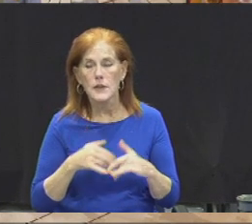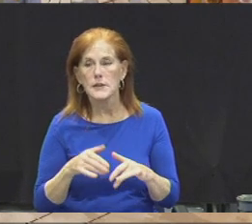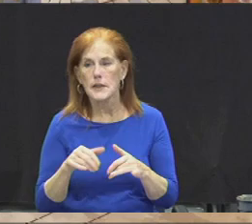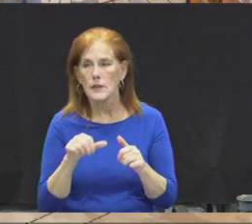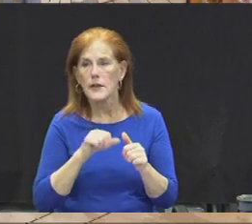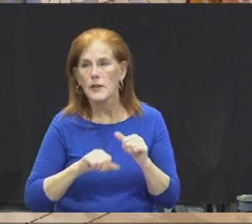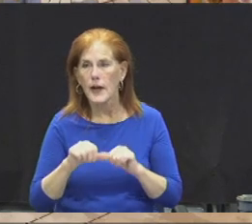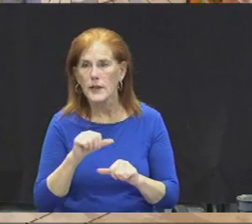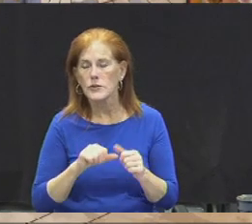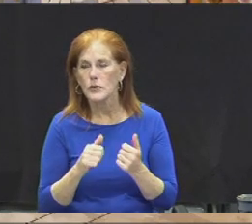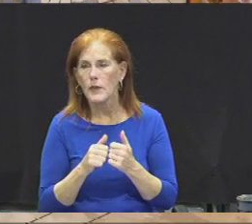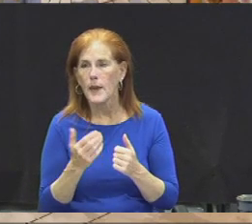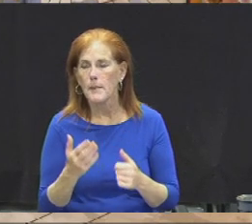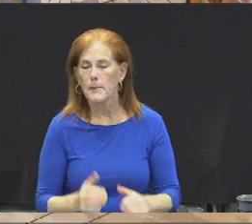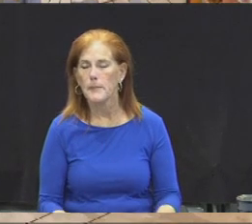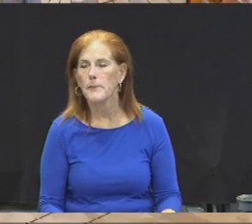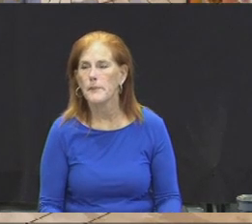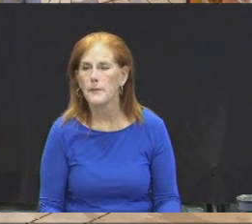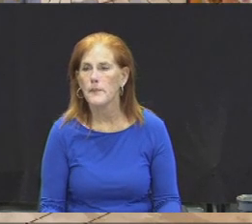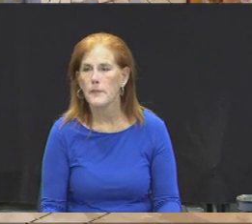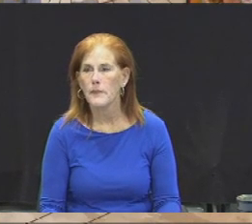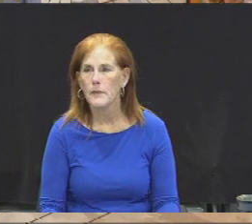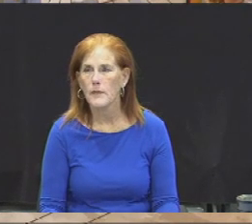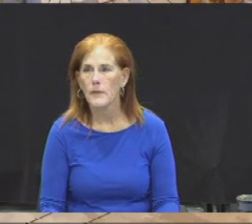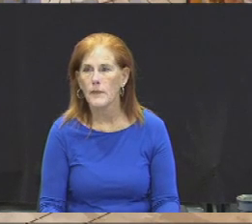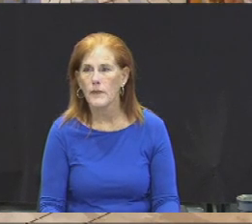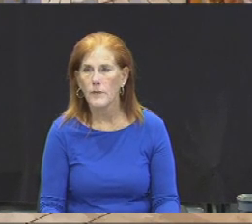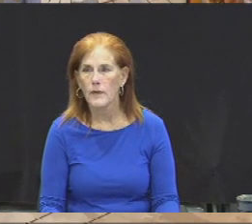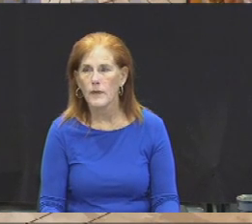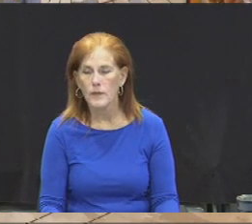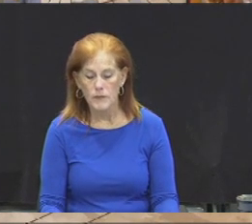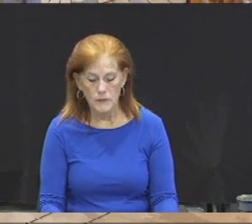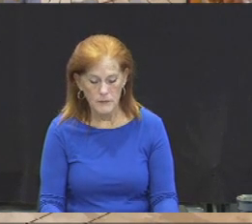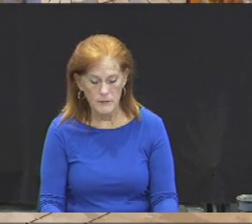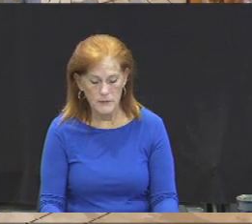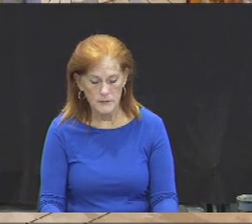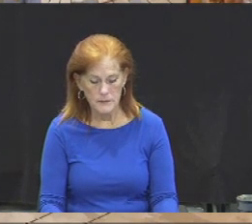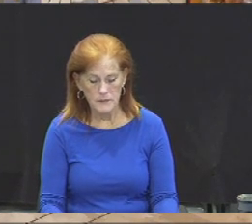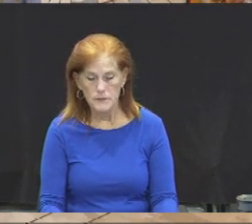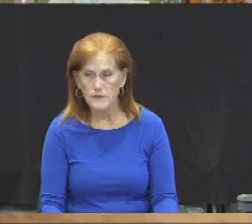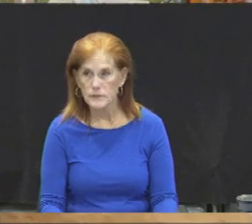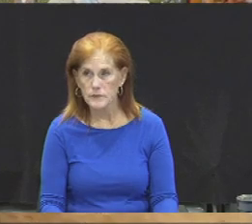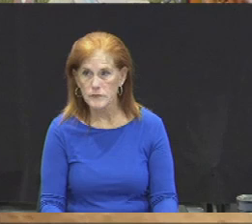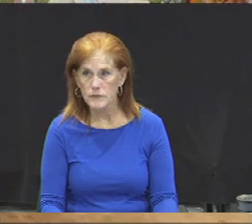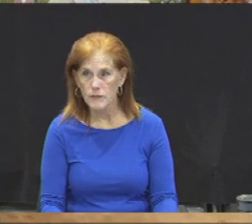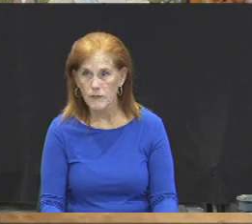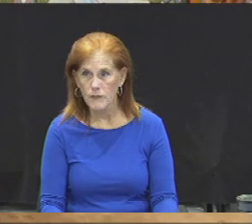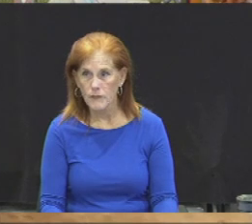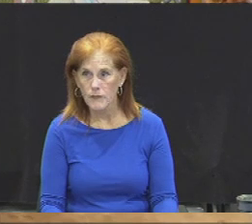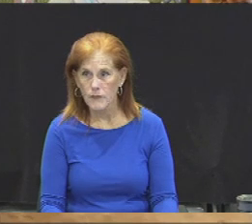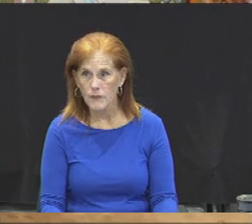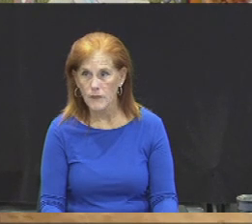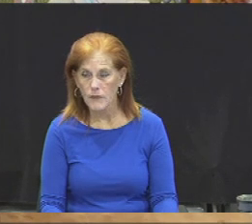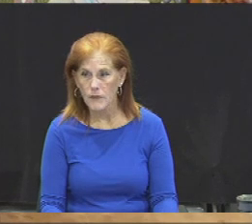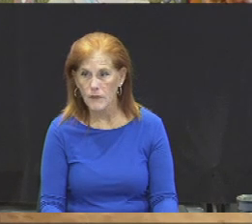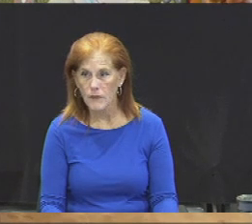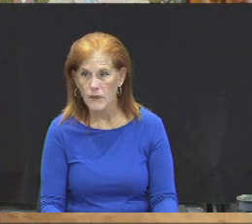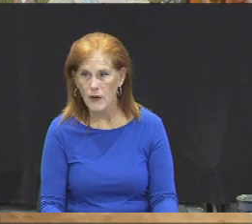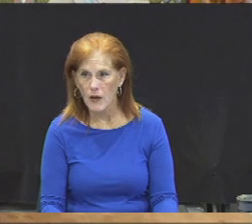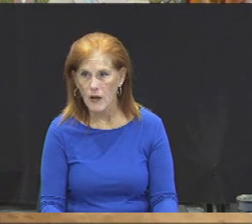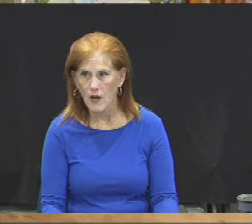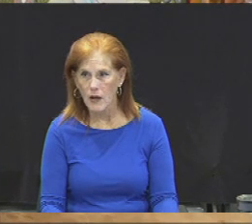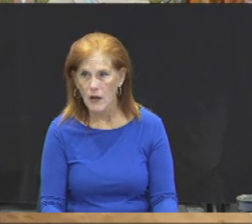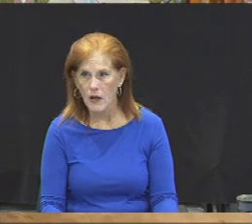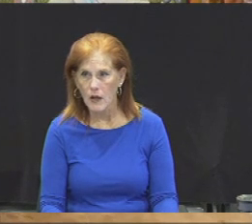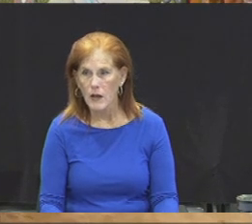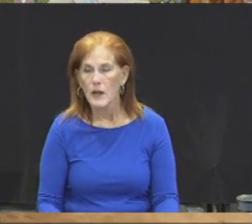elements. Oops. The next slide. Computer cooperates. This is